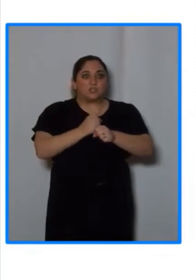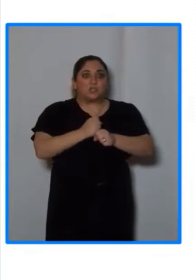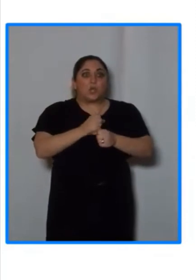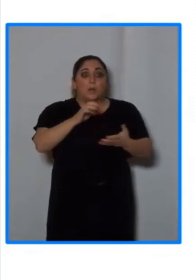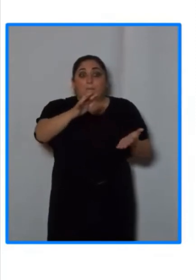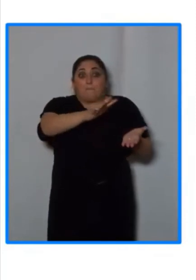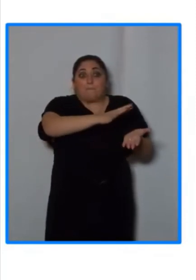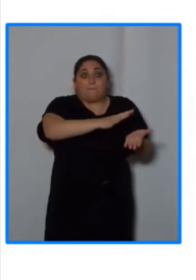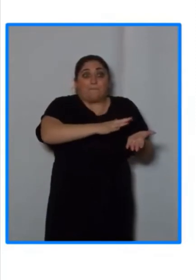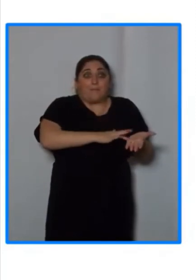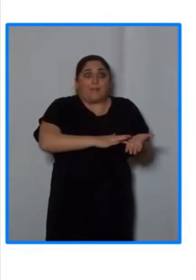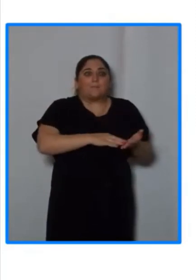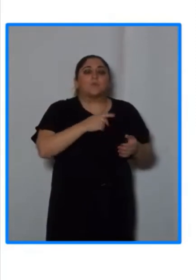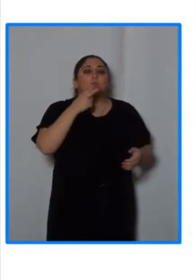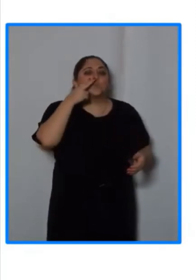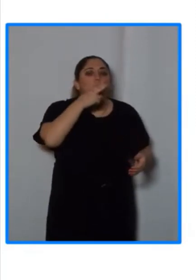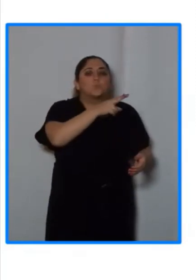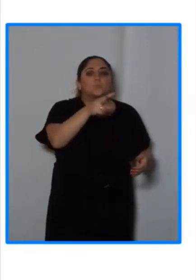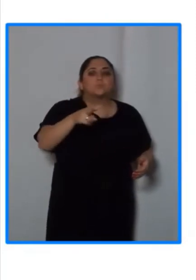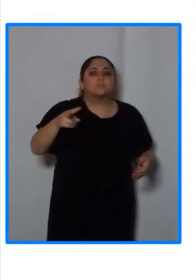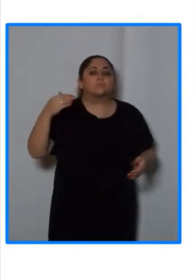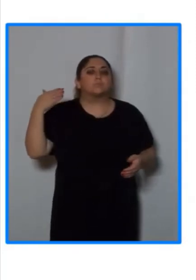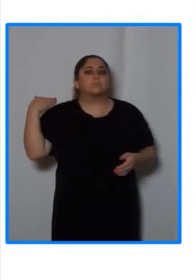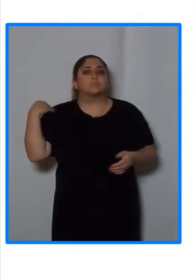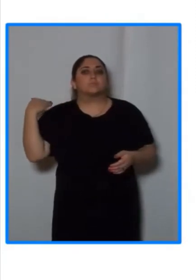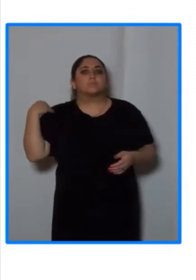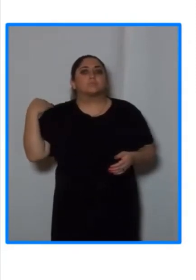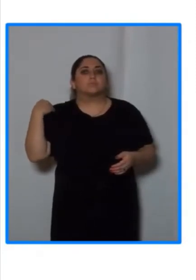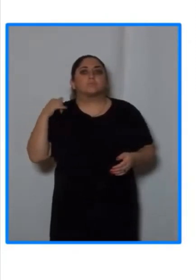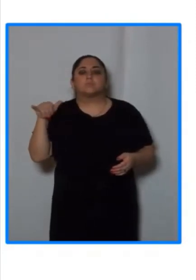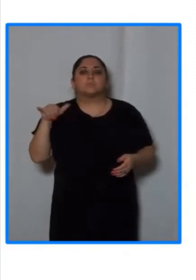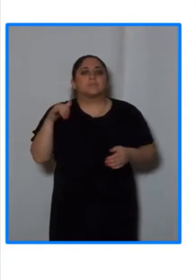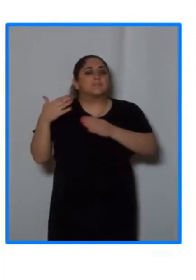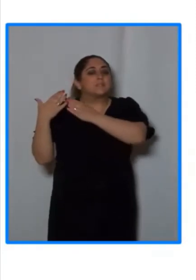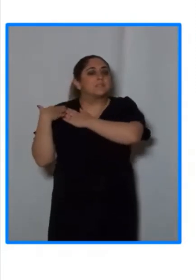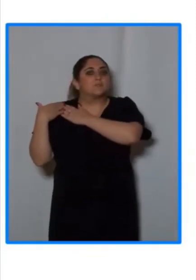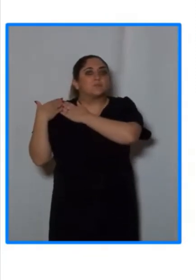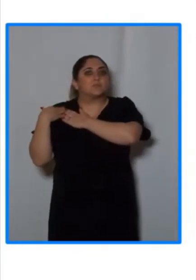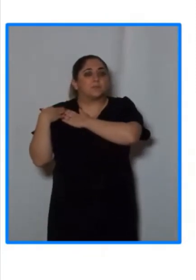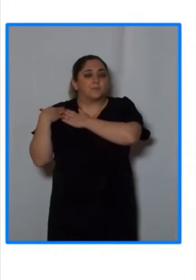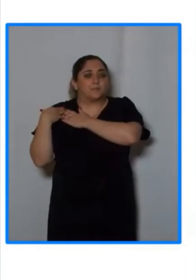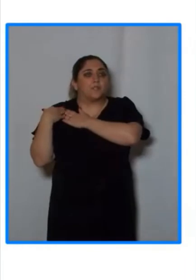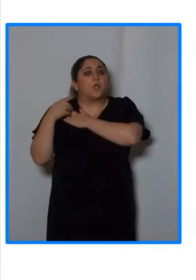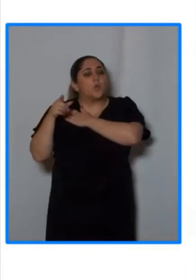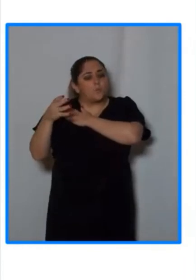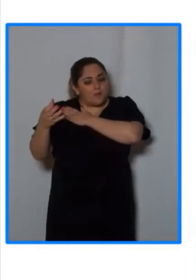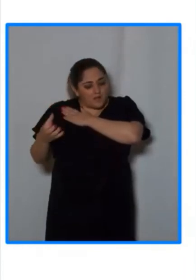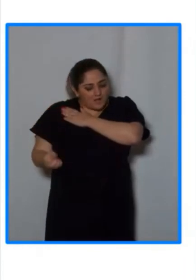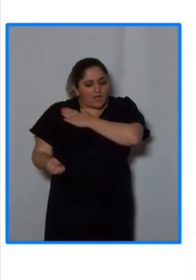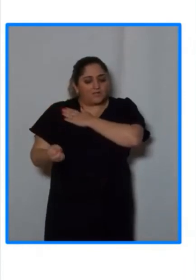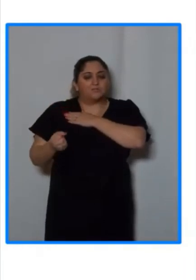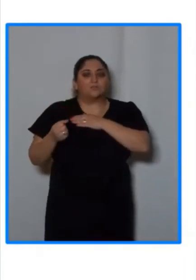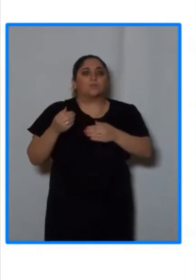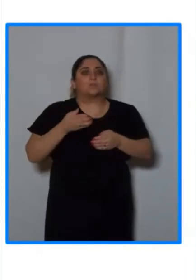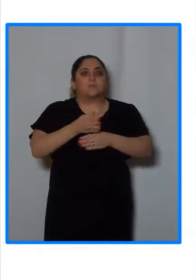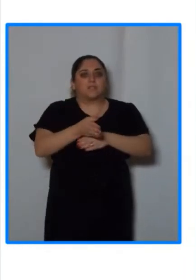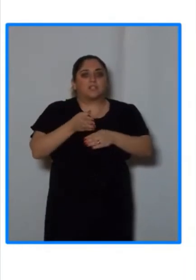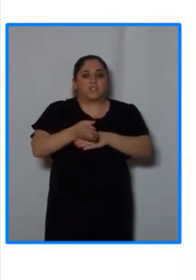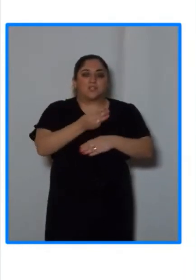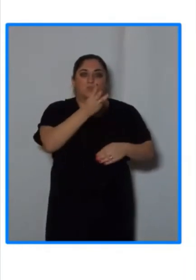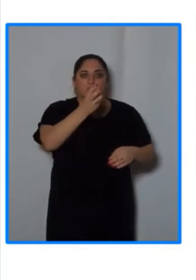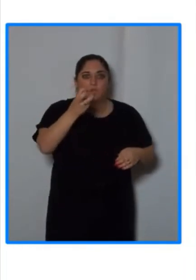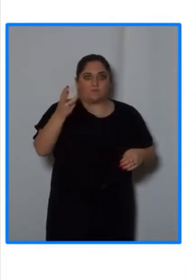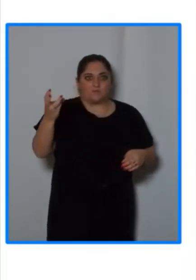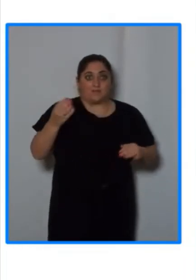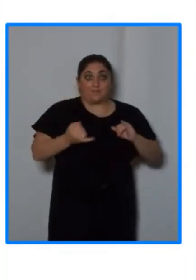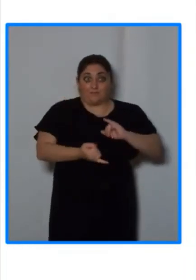monitor stakeholders' responsibilities within accessibility. They do carry the responsibility of delivering an accessible website in the